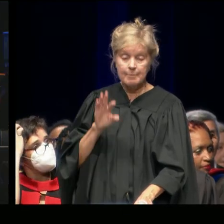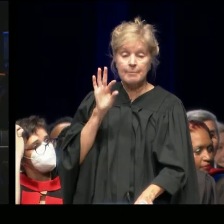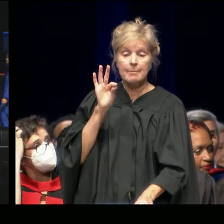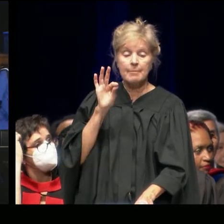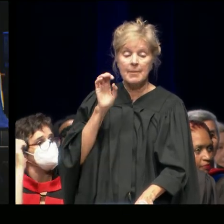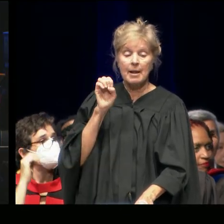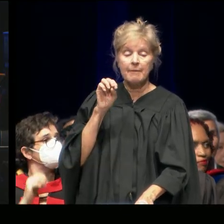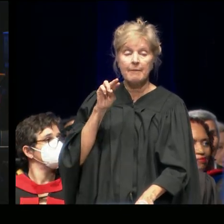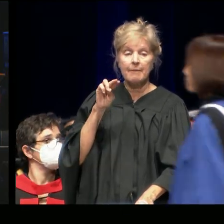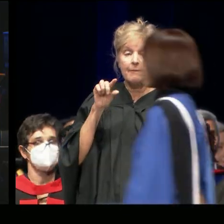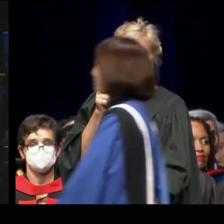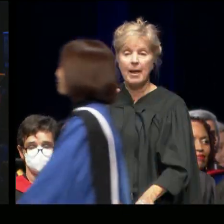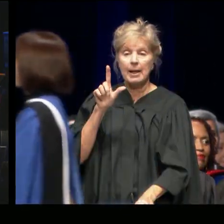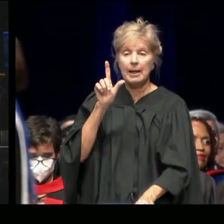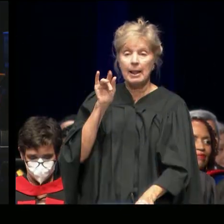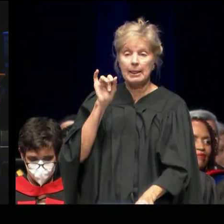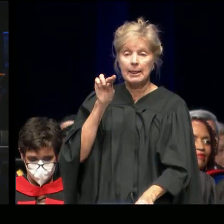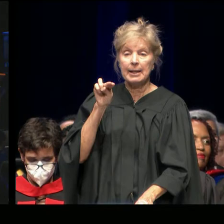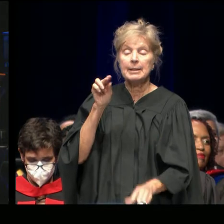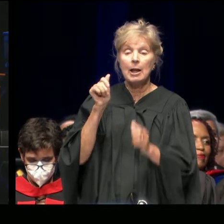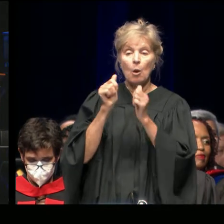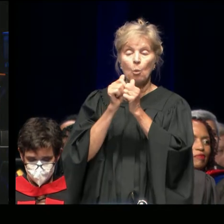Feng Lin with distinction.